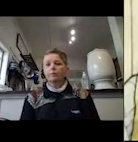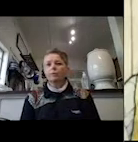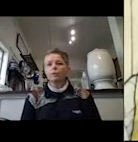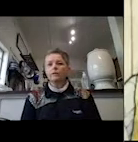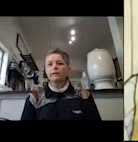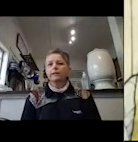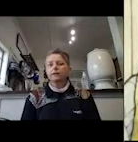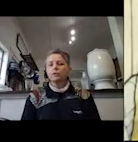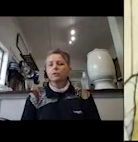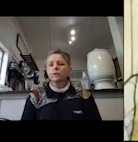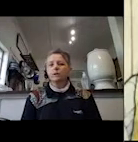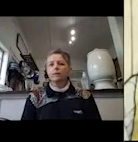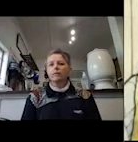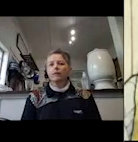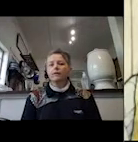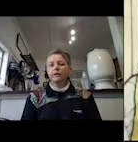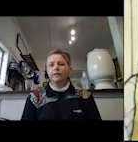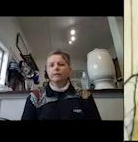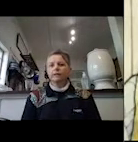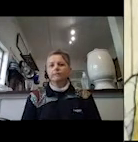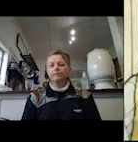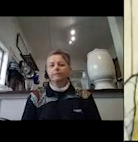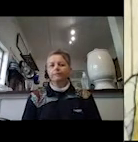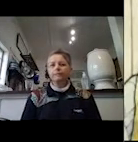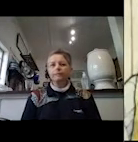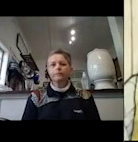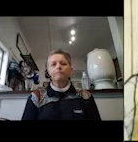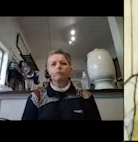being brought is called the defendant.